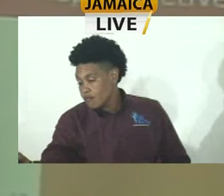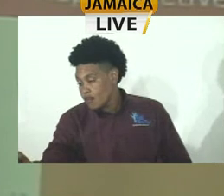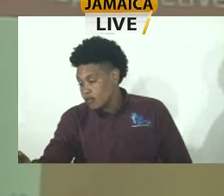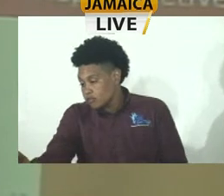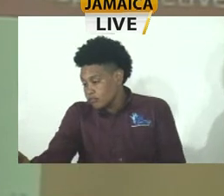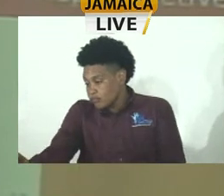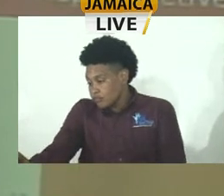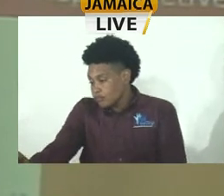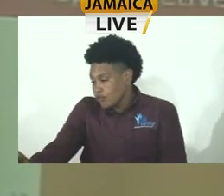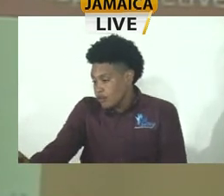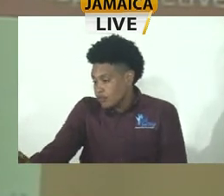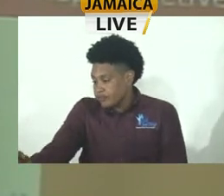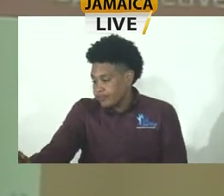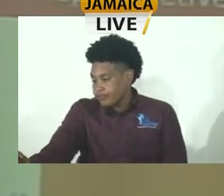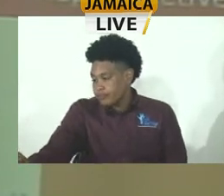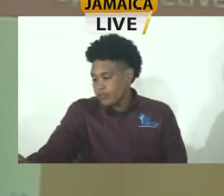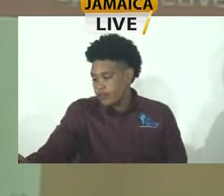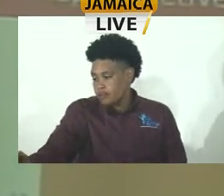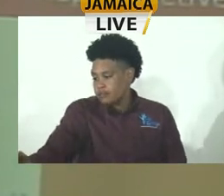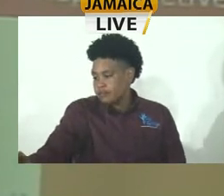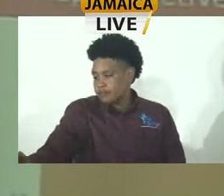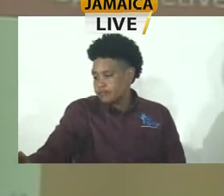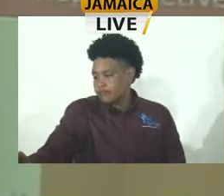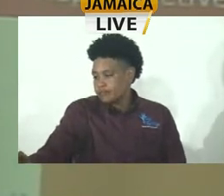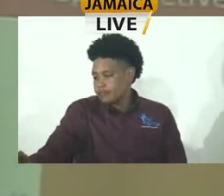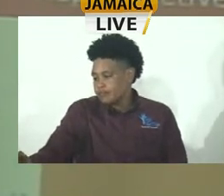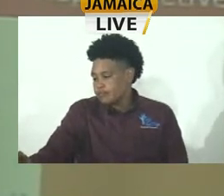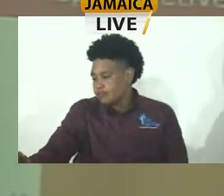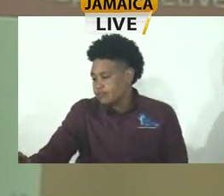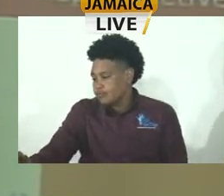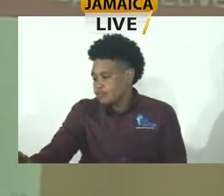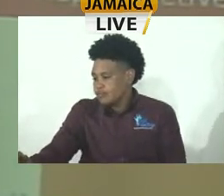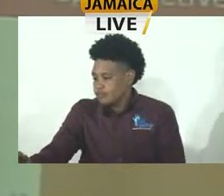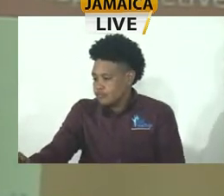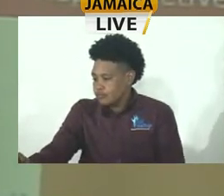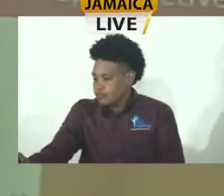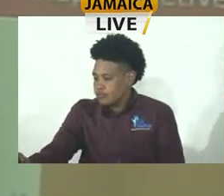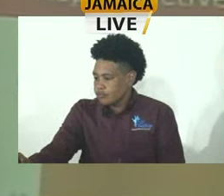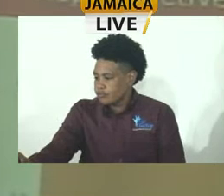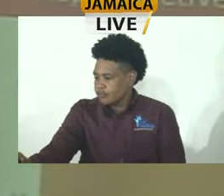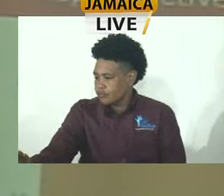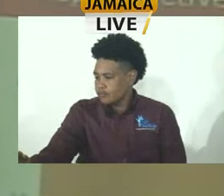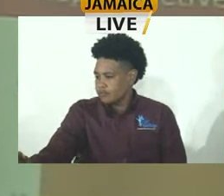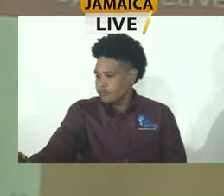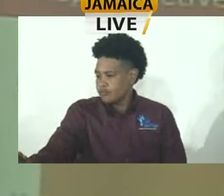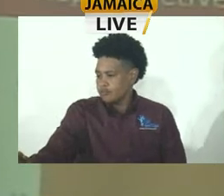i wanted to just explain this graph a little bit